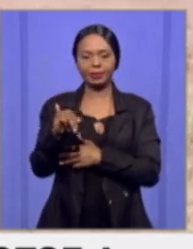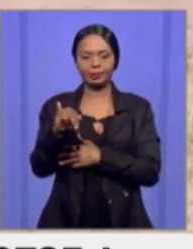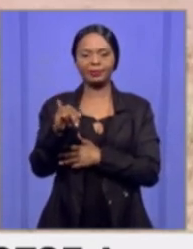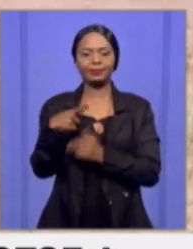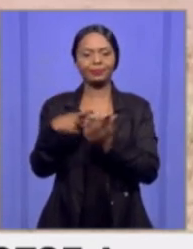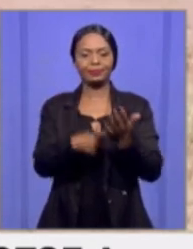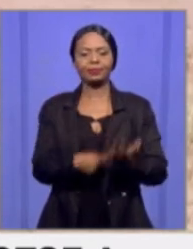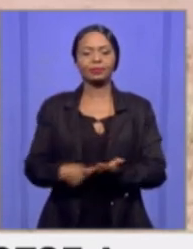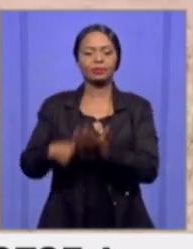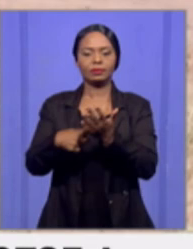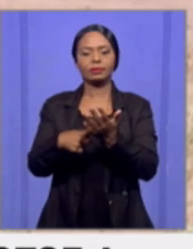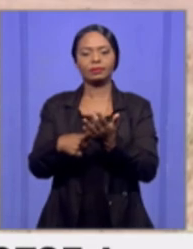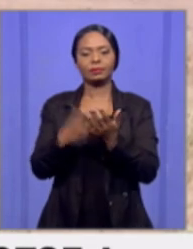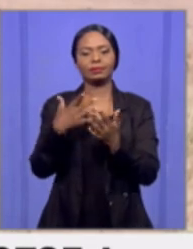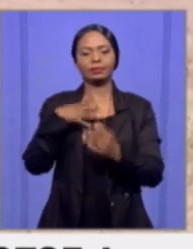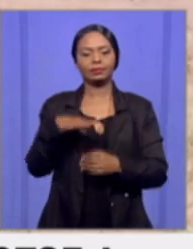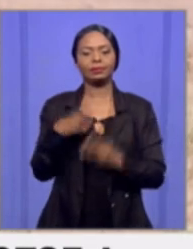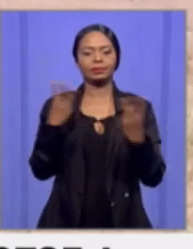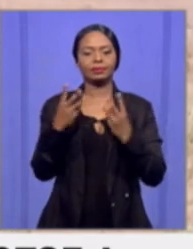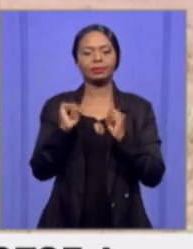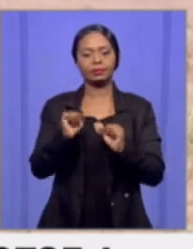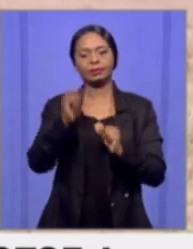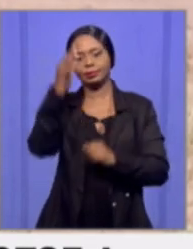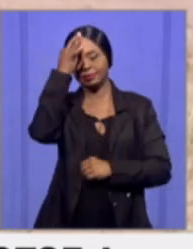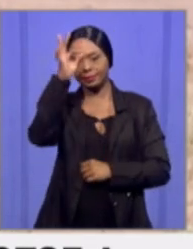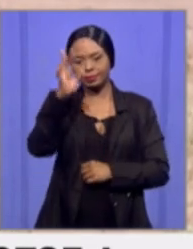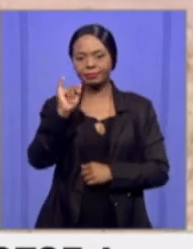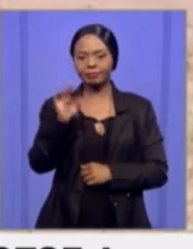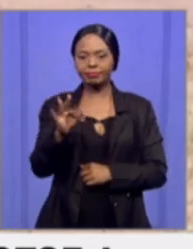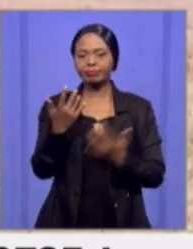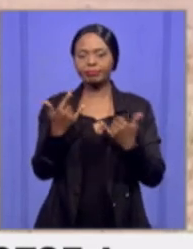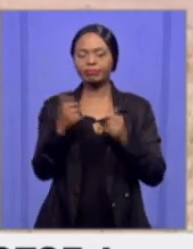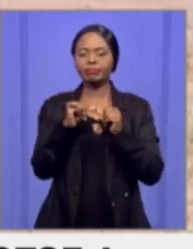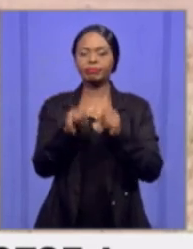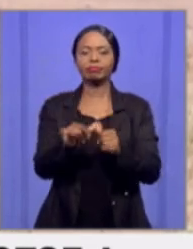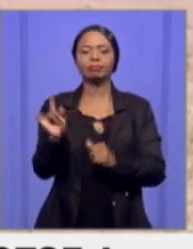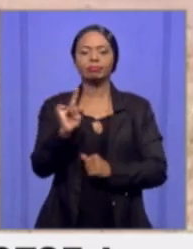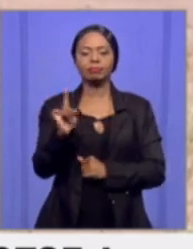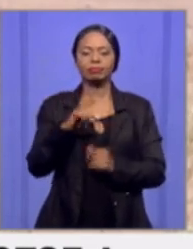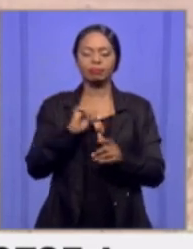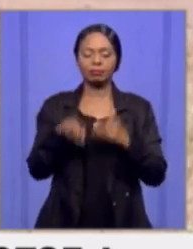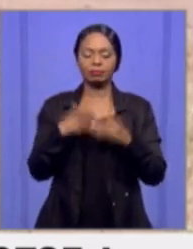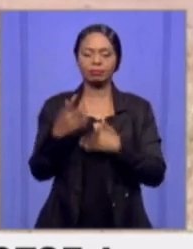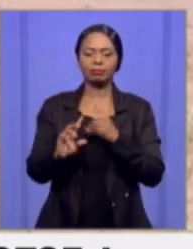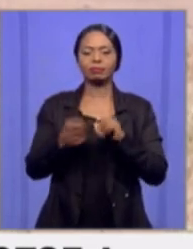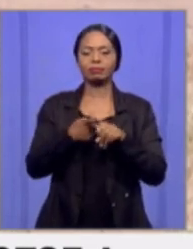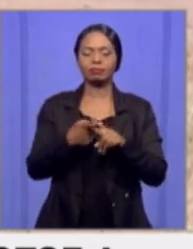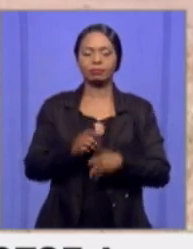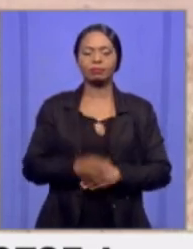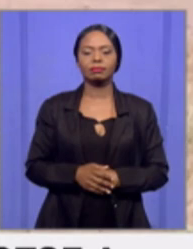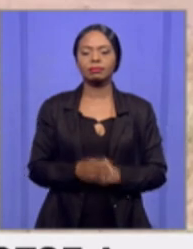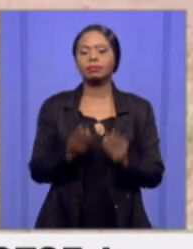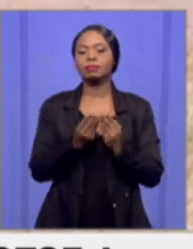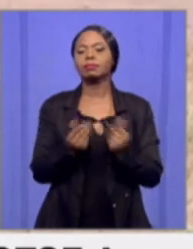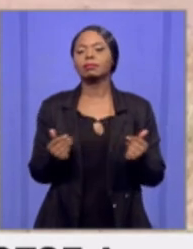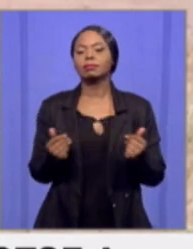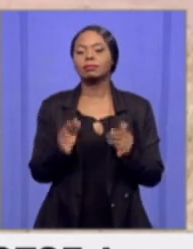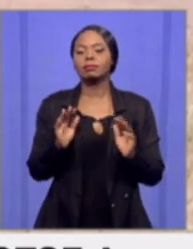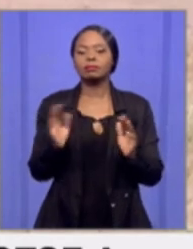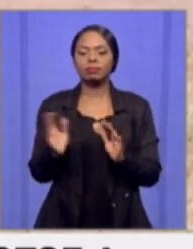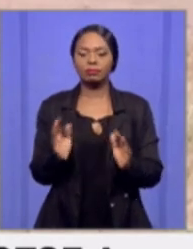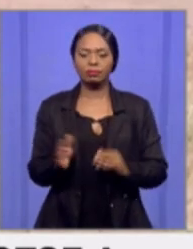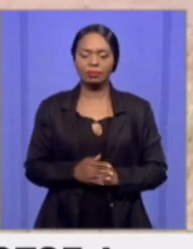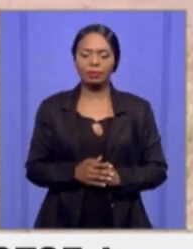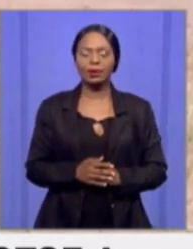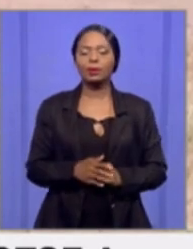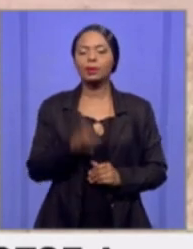tsa government gore tswelopelana e tlo ba eng ka morago ga kotsi e kgwe diragetseng. Re ba bone gape mankgapelanyana